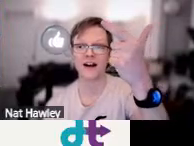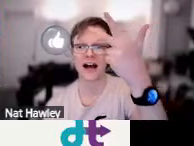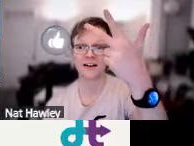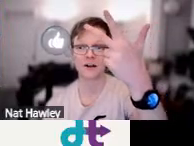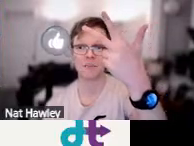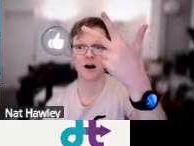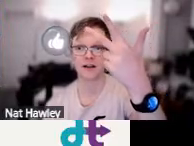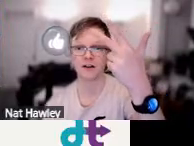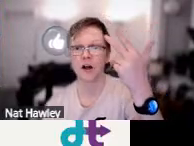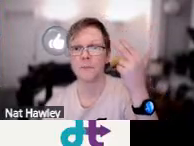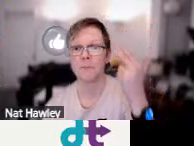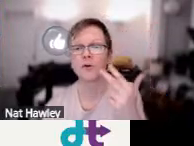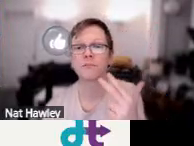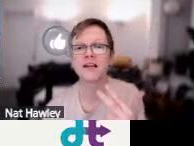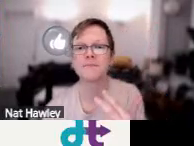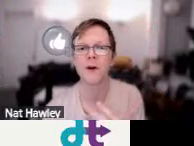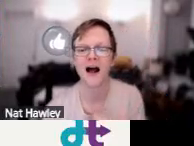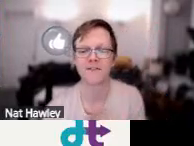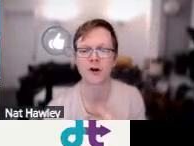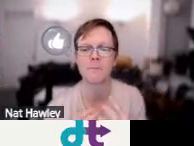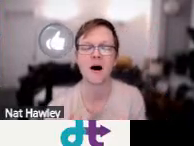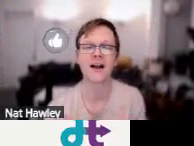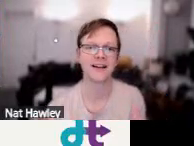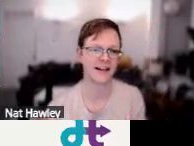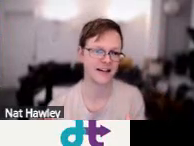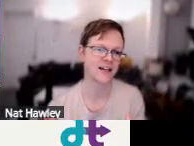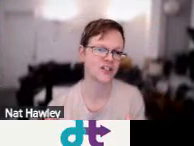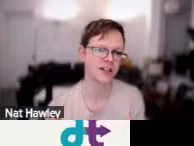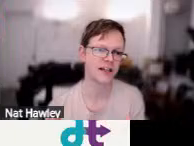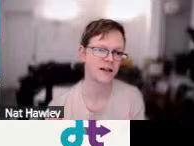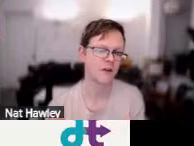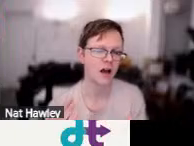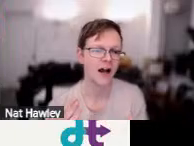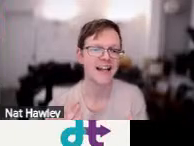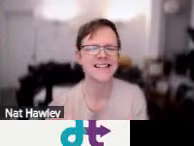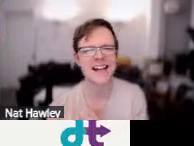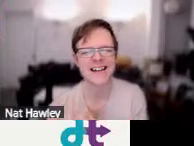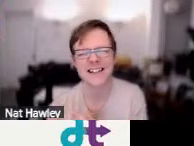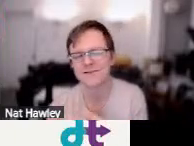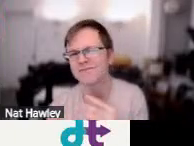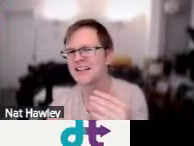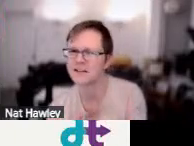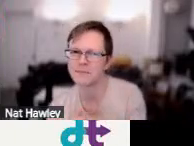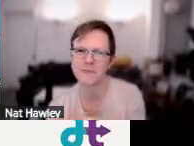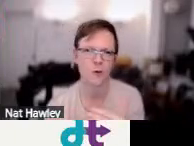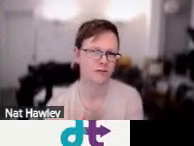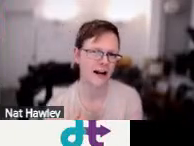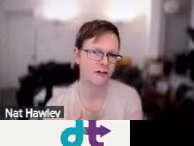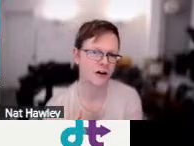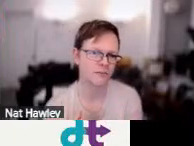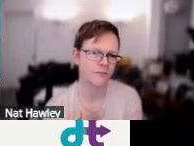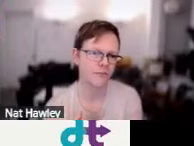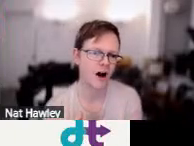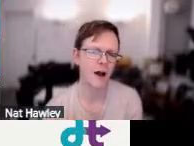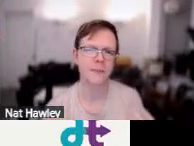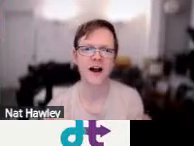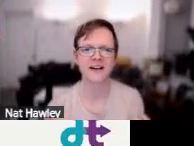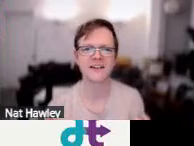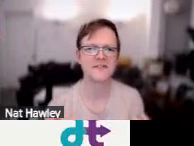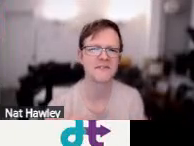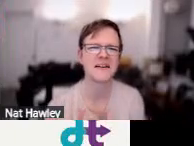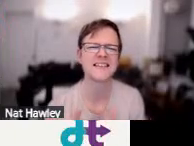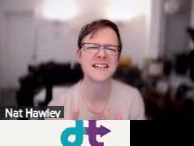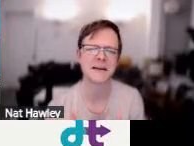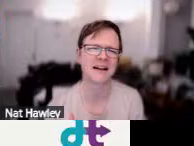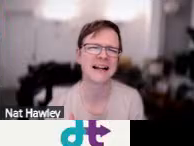hyperactive, and combined. Most people have combined ADHD. Inattentive is a bit more rarer.